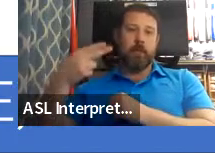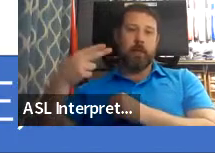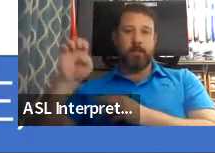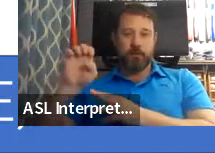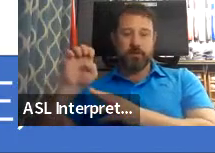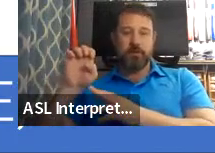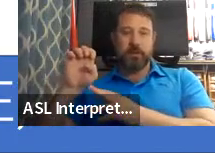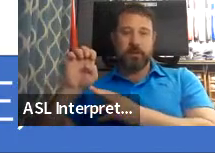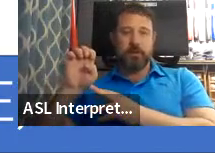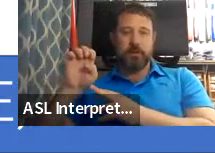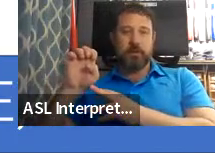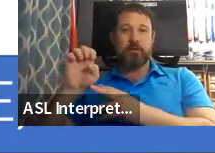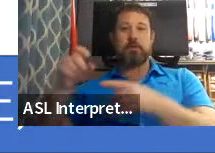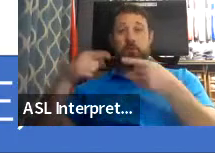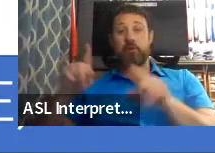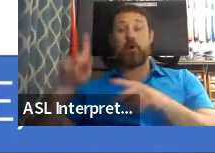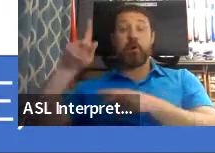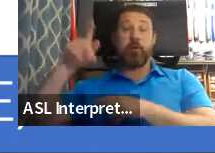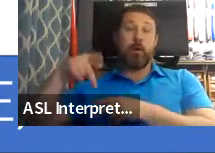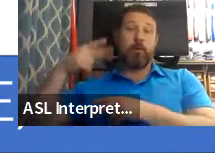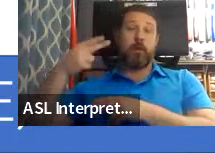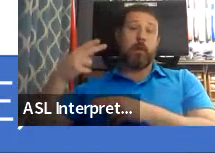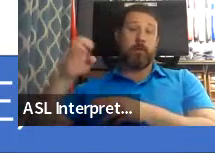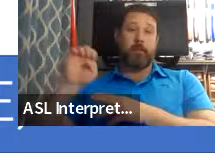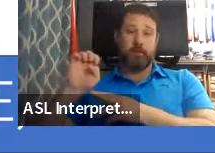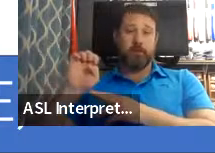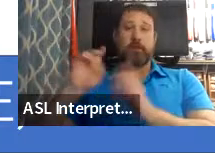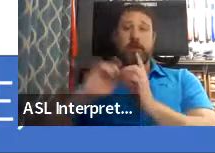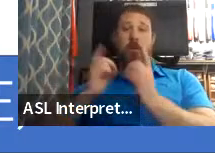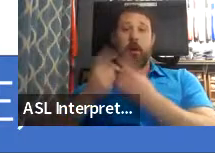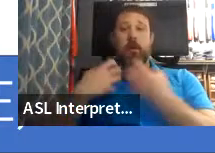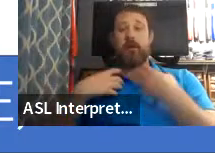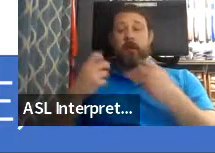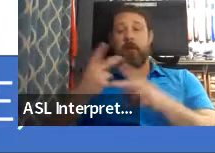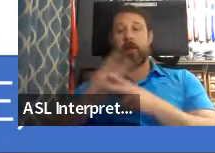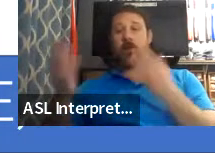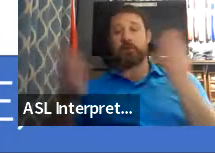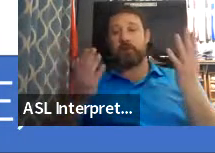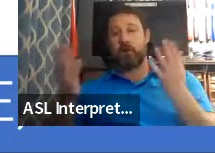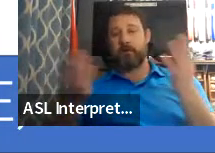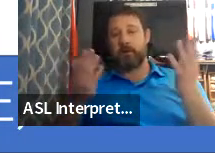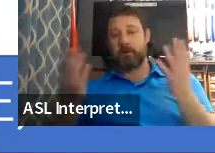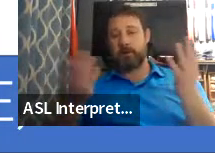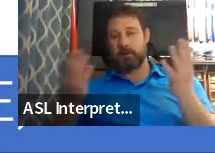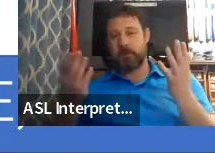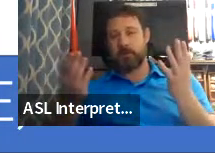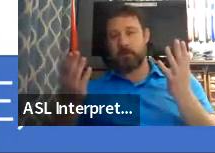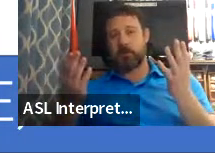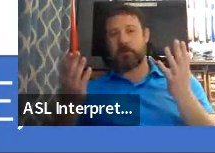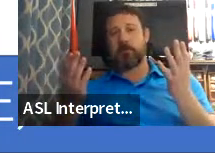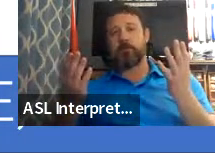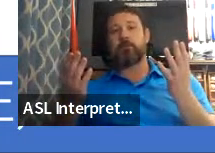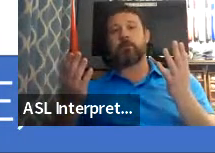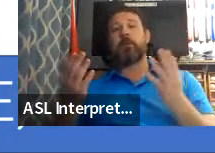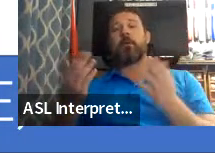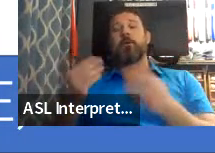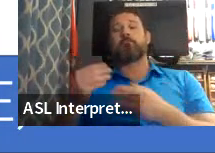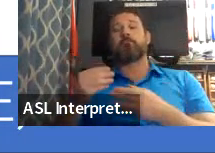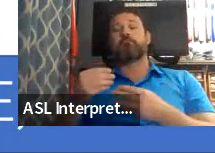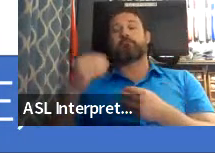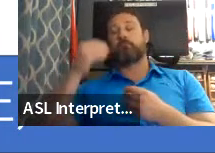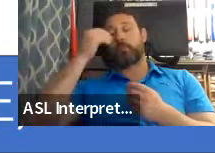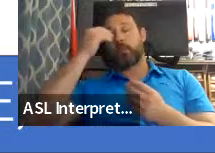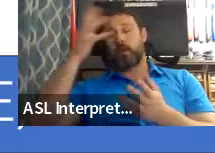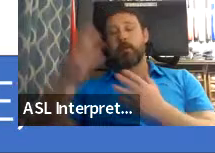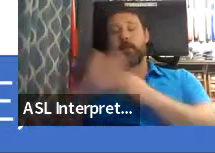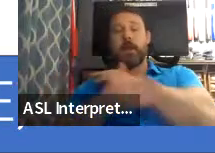emergency. So during the public health emergency, the Department of Healthcare Services, or DHCS, they've been instructing counties to delay